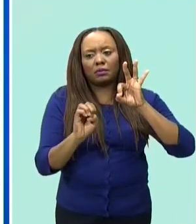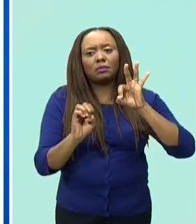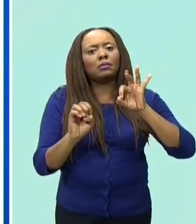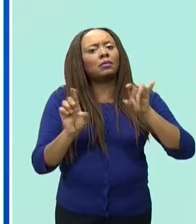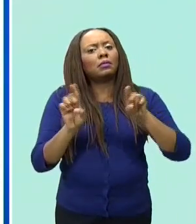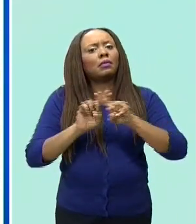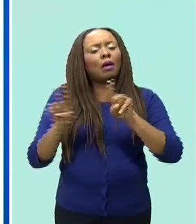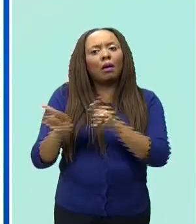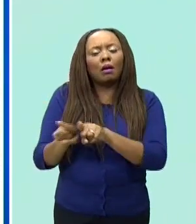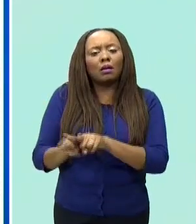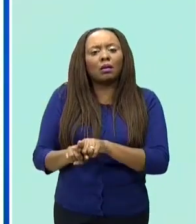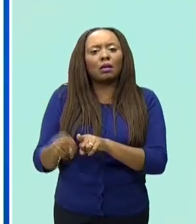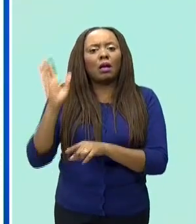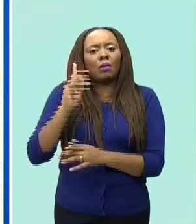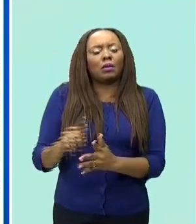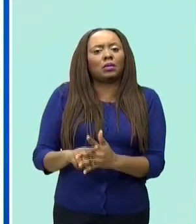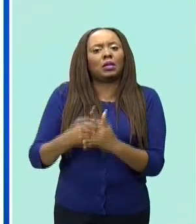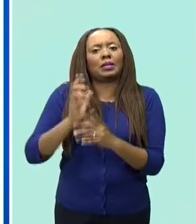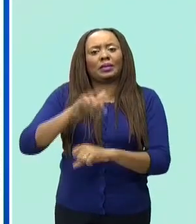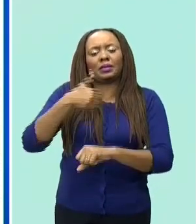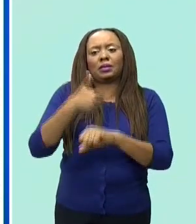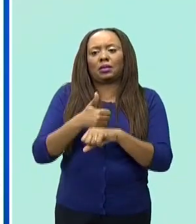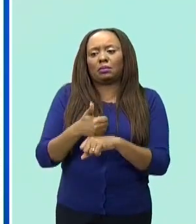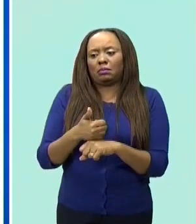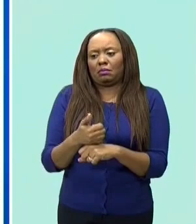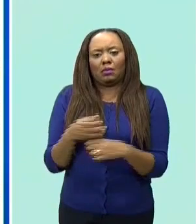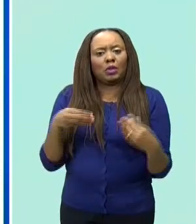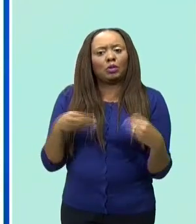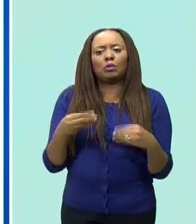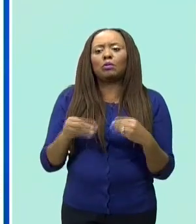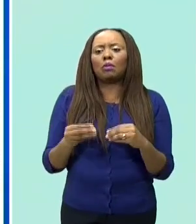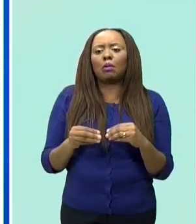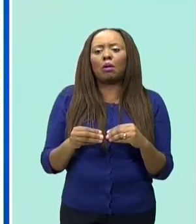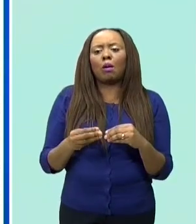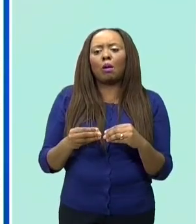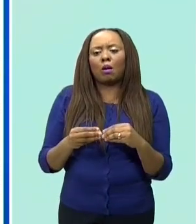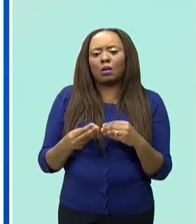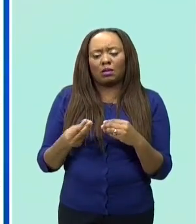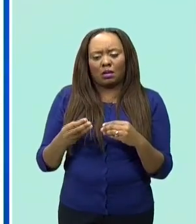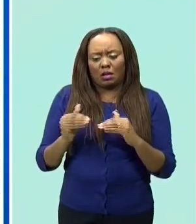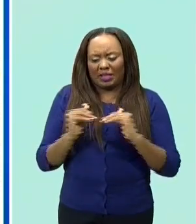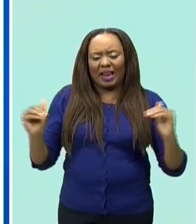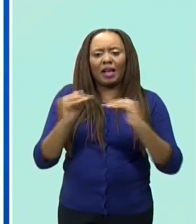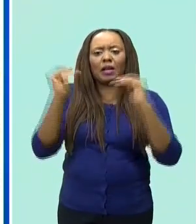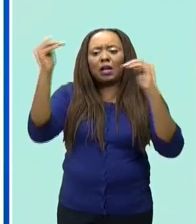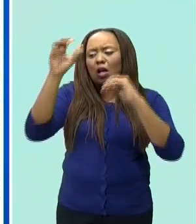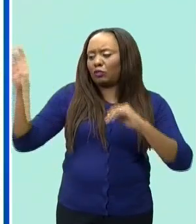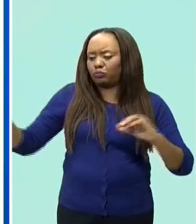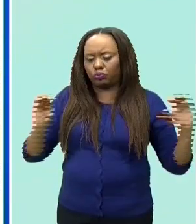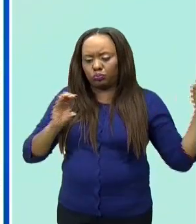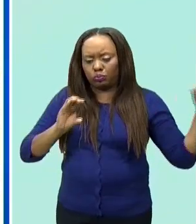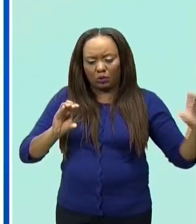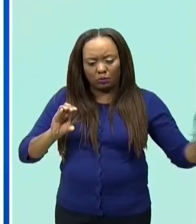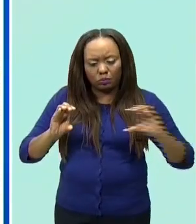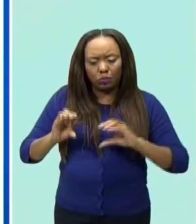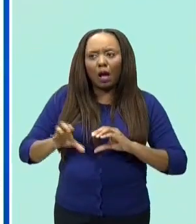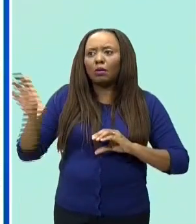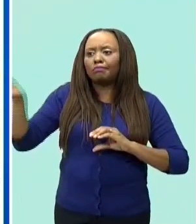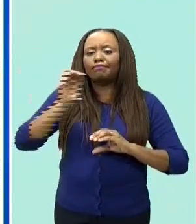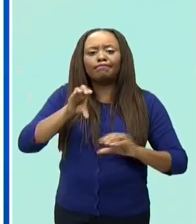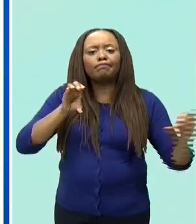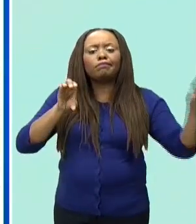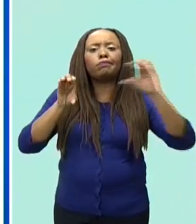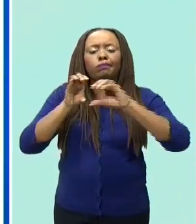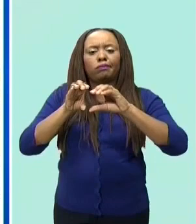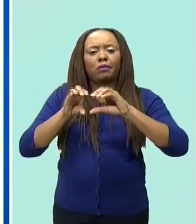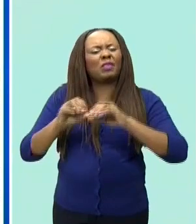we will also start setting up the store wrecking, start filling up the store, and that's a process in itself that takes another